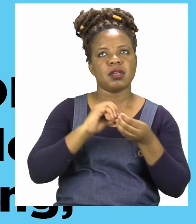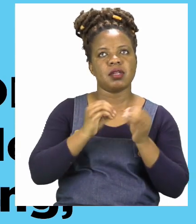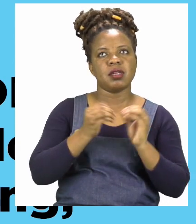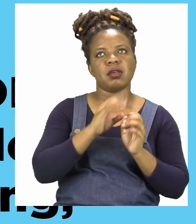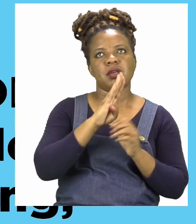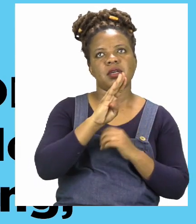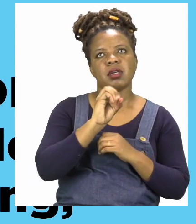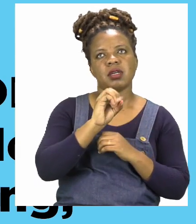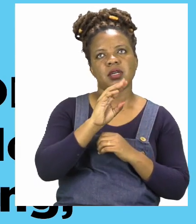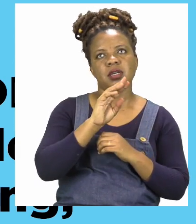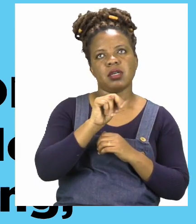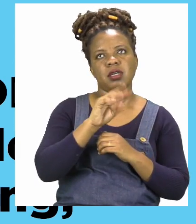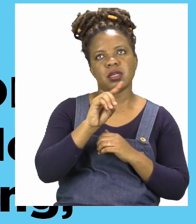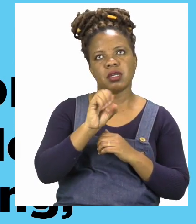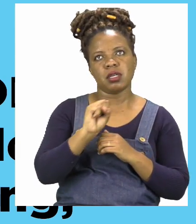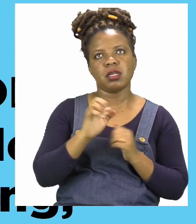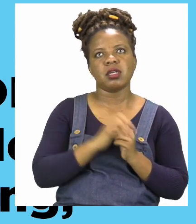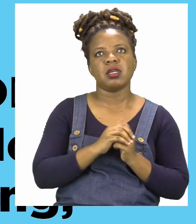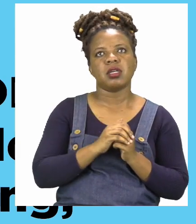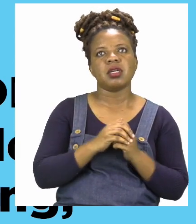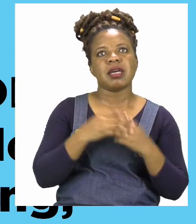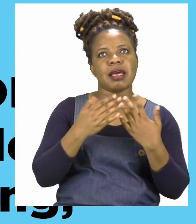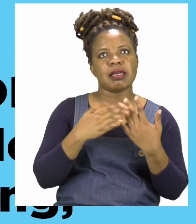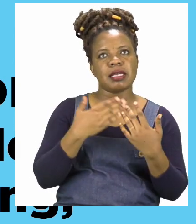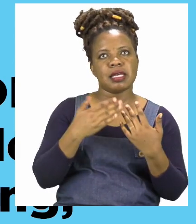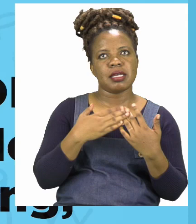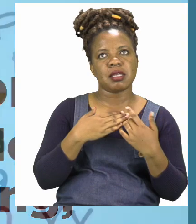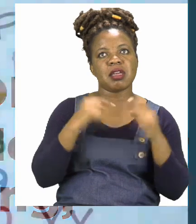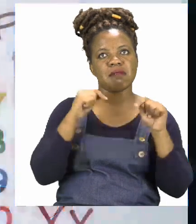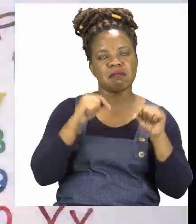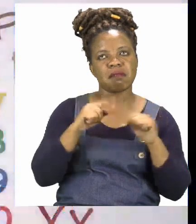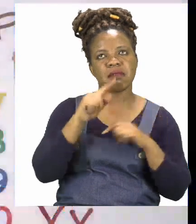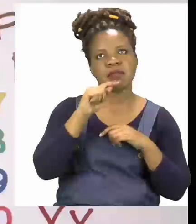bonds, and simple present tense.